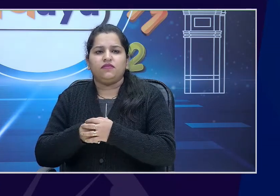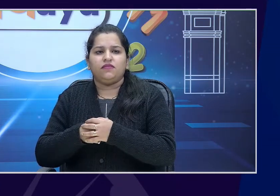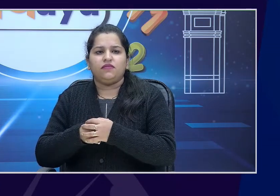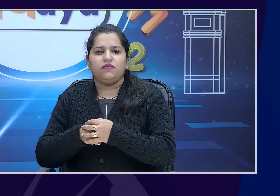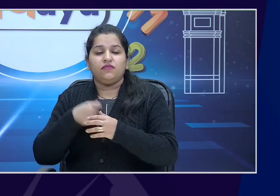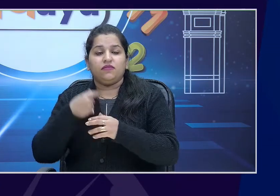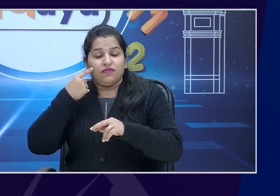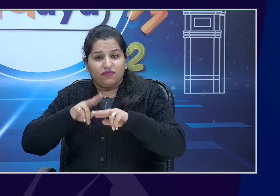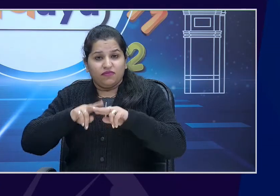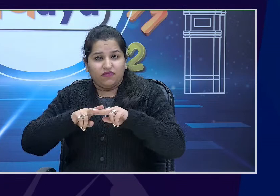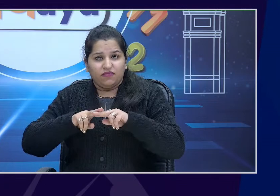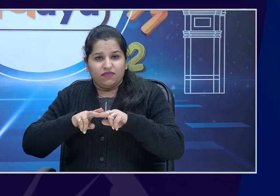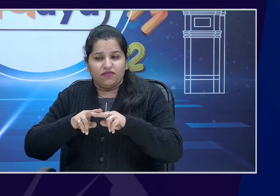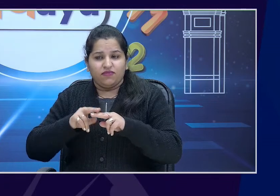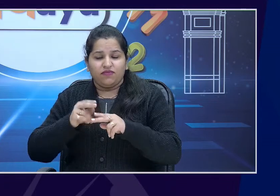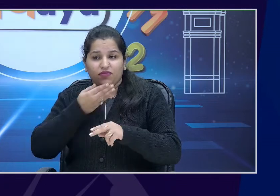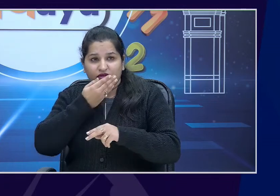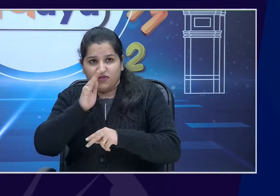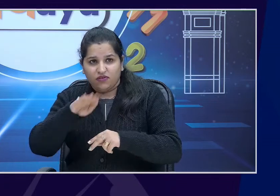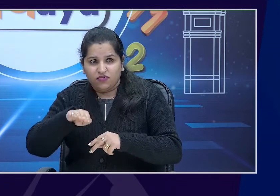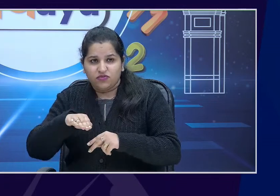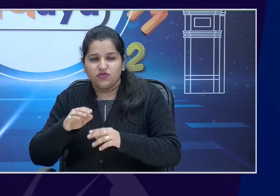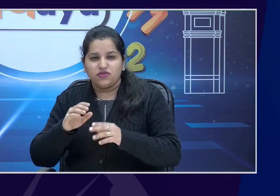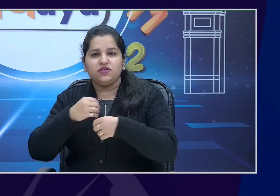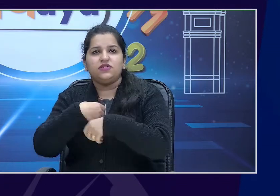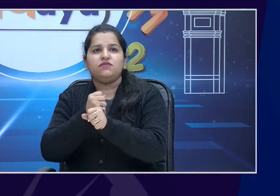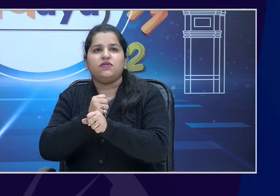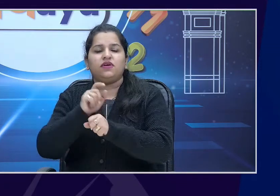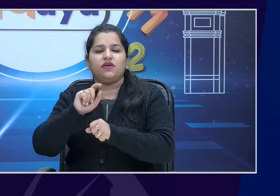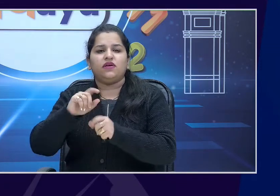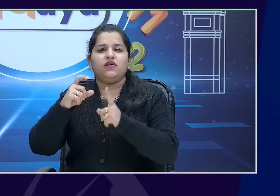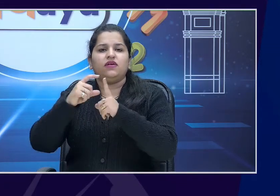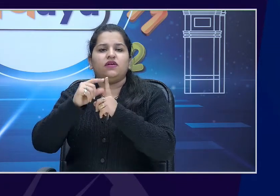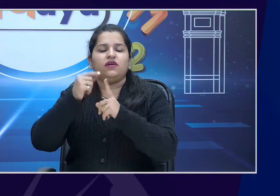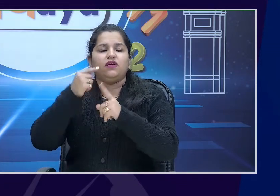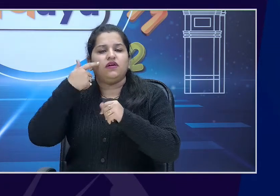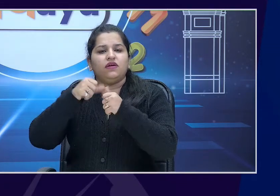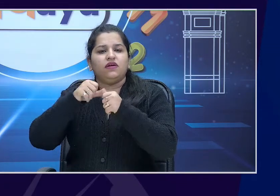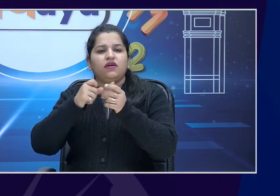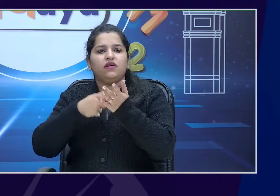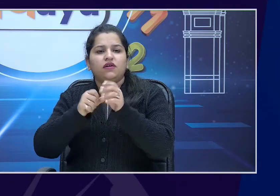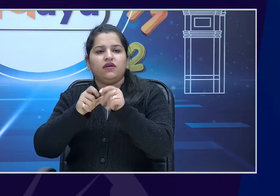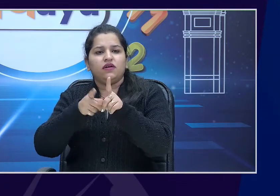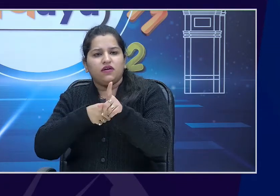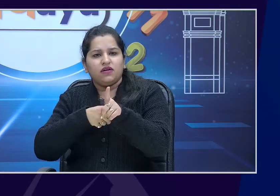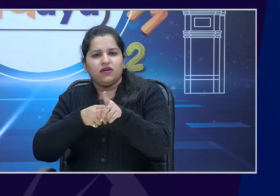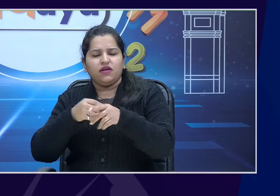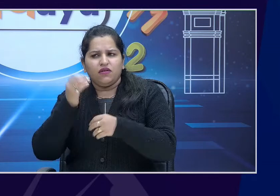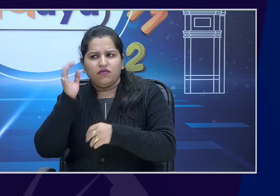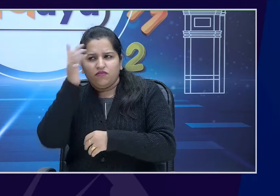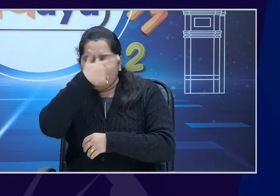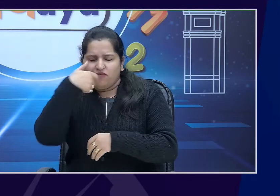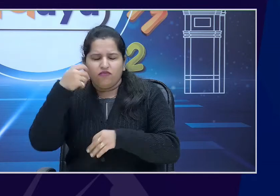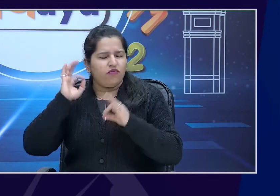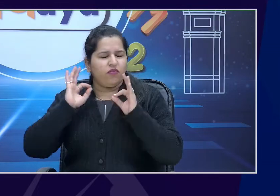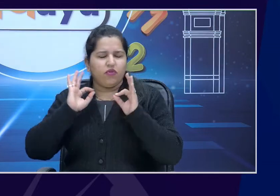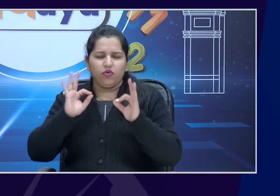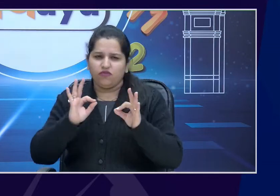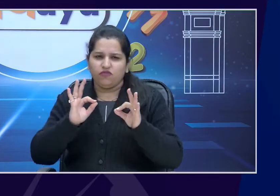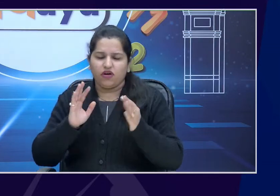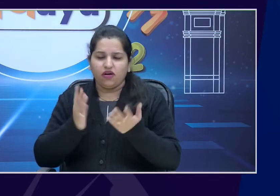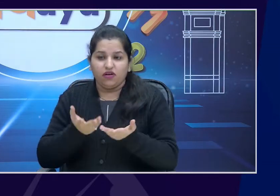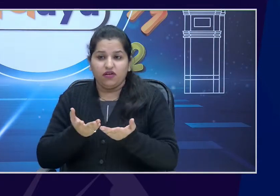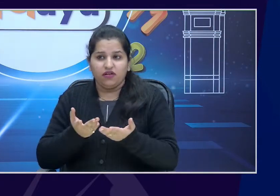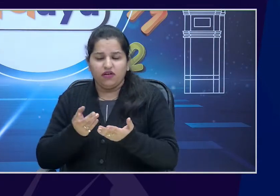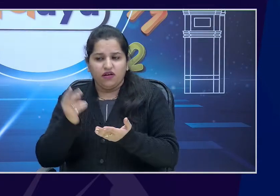ma'am. Ma'am, if a student wants to make a beautiful diary and he don't want to write, how he can prepare, he or she can prepare a diary?